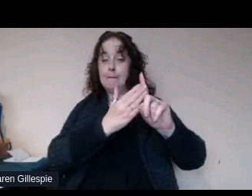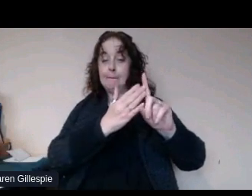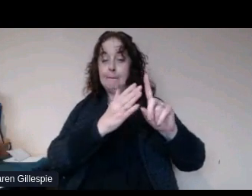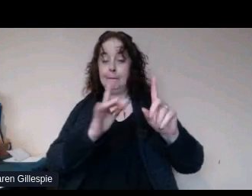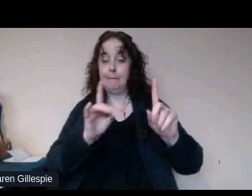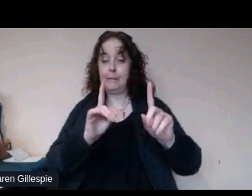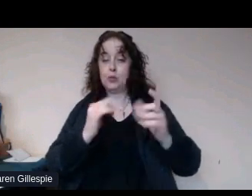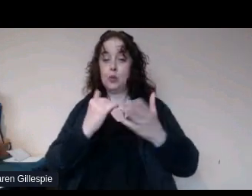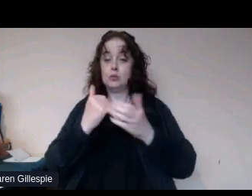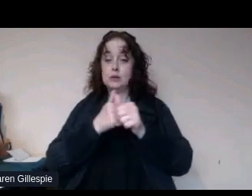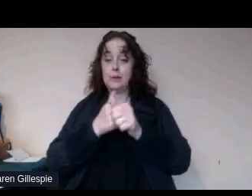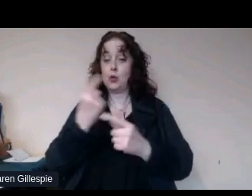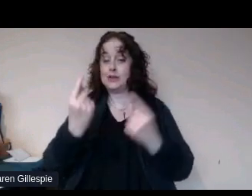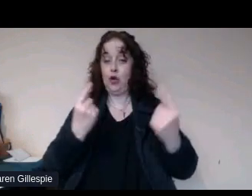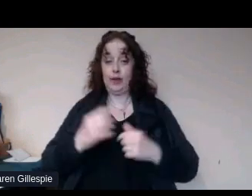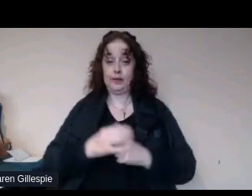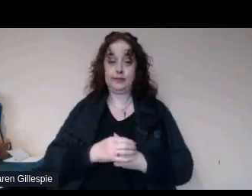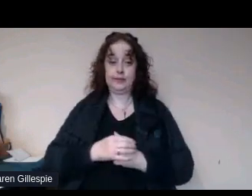other.